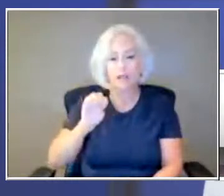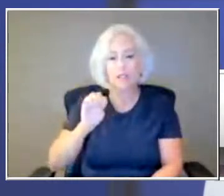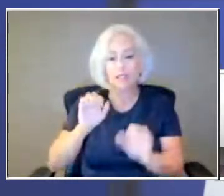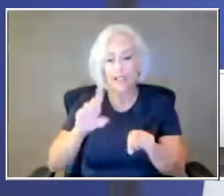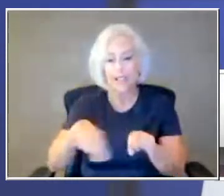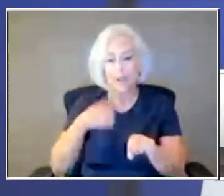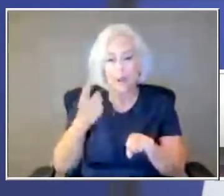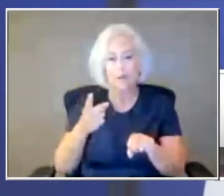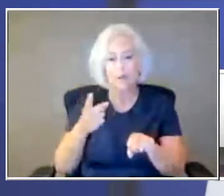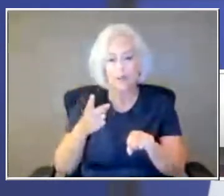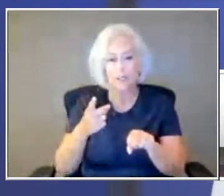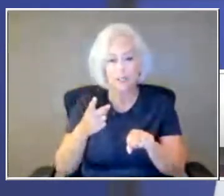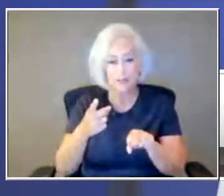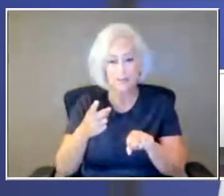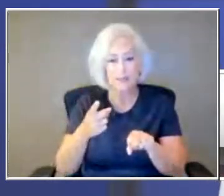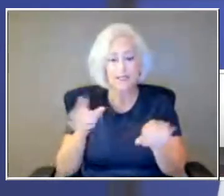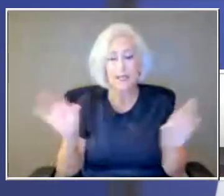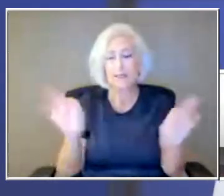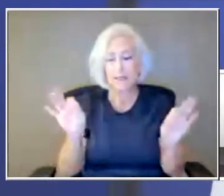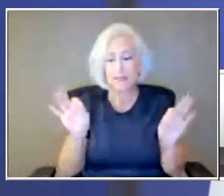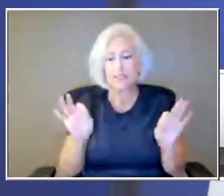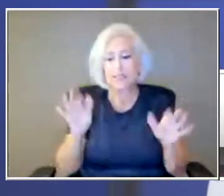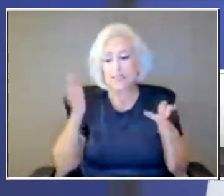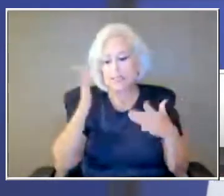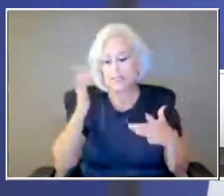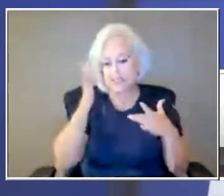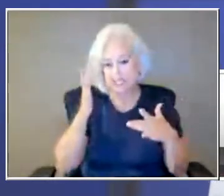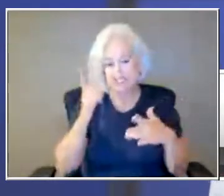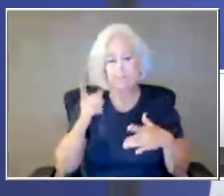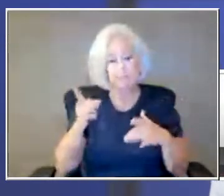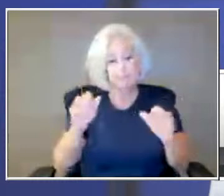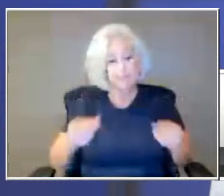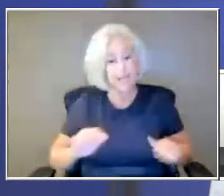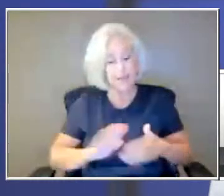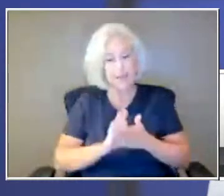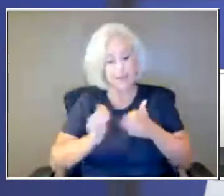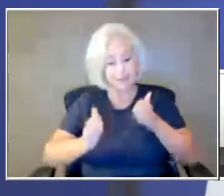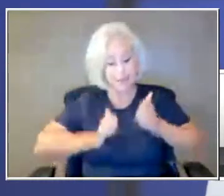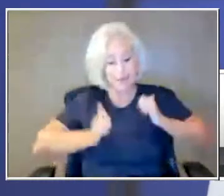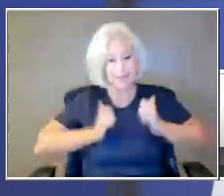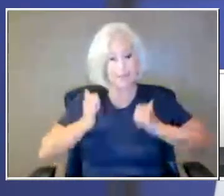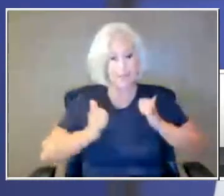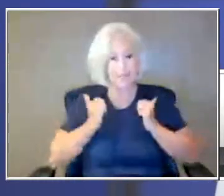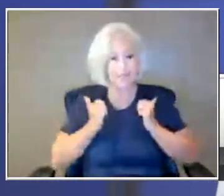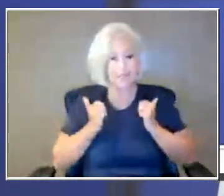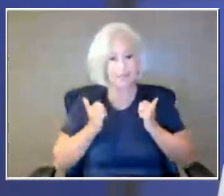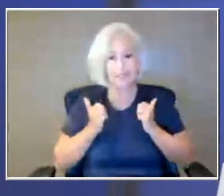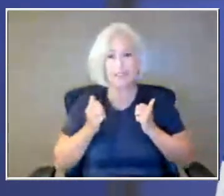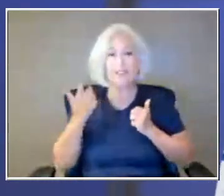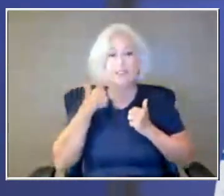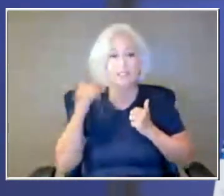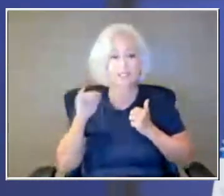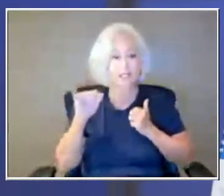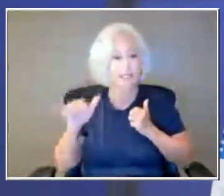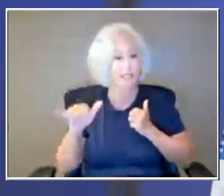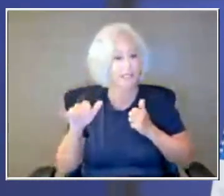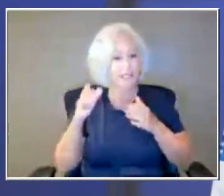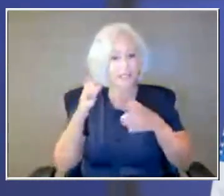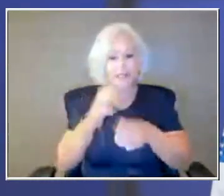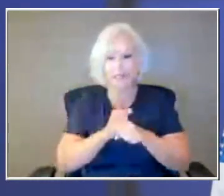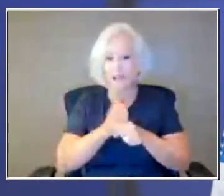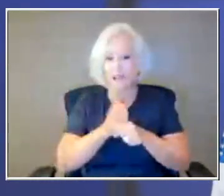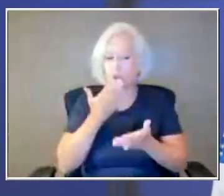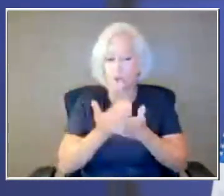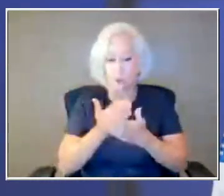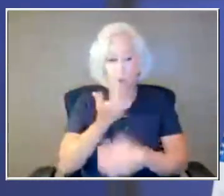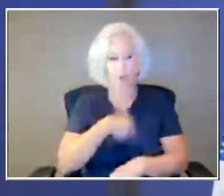very aggressive. That's exactly what he went through, in that he received, it sounds like very high quality, comprehensive